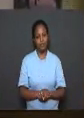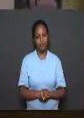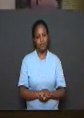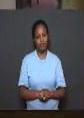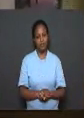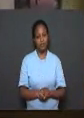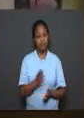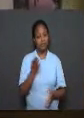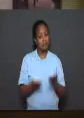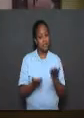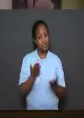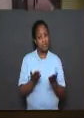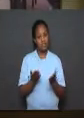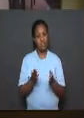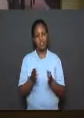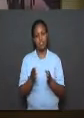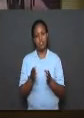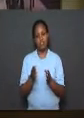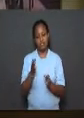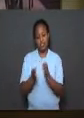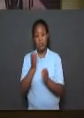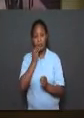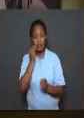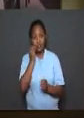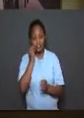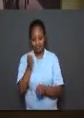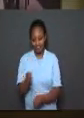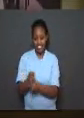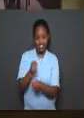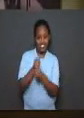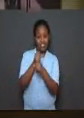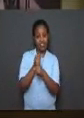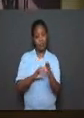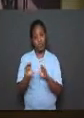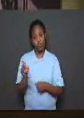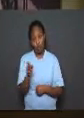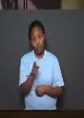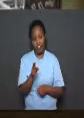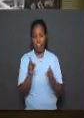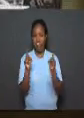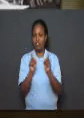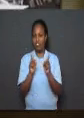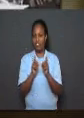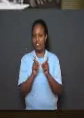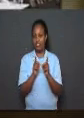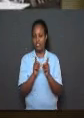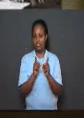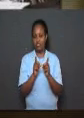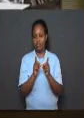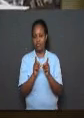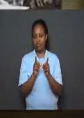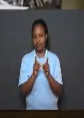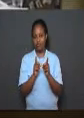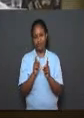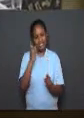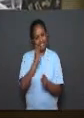If a court was not impartial and non-partisan, justice would not be carried out in a